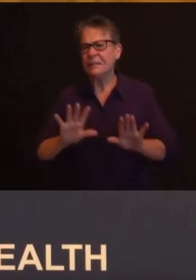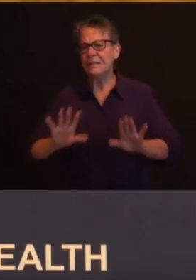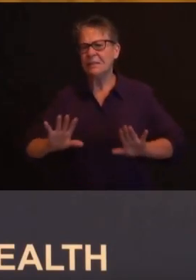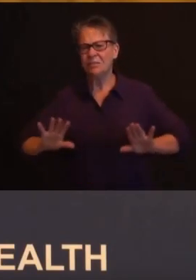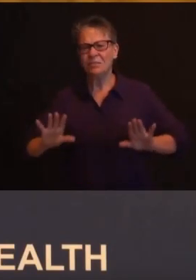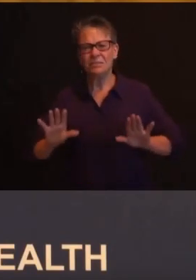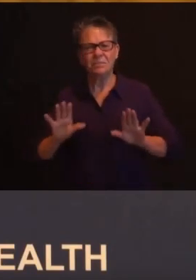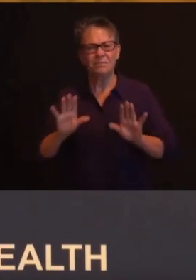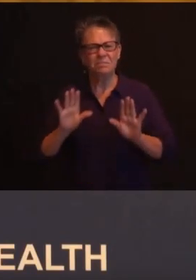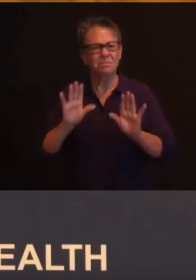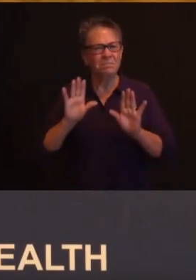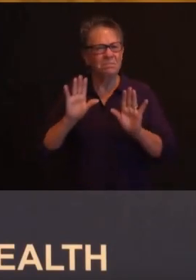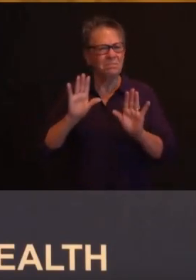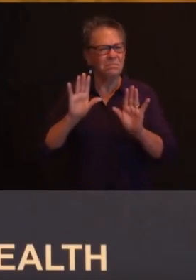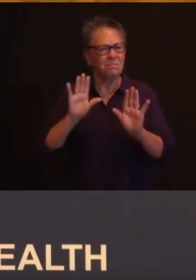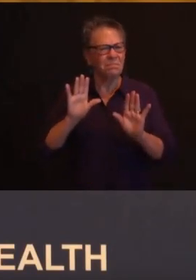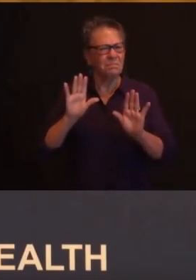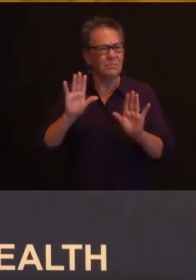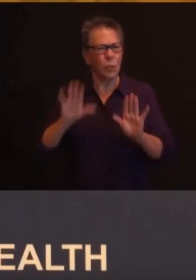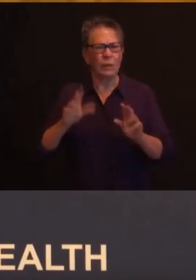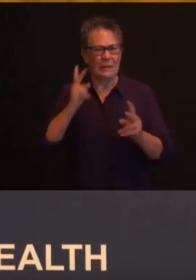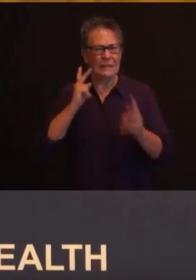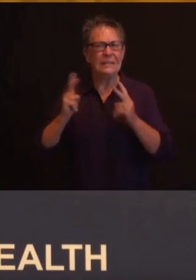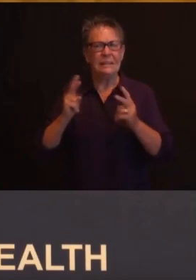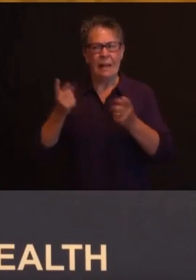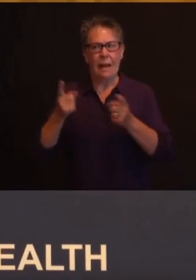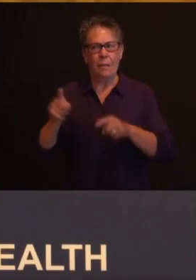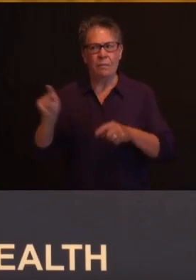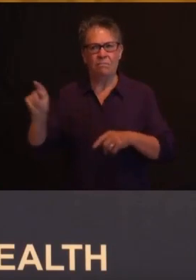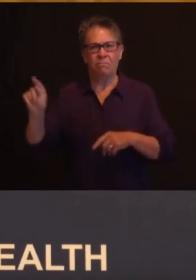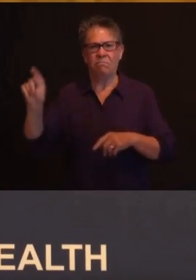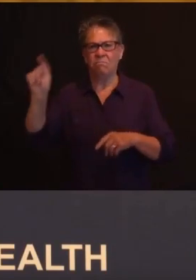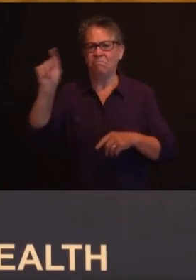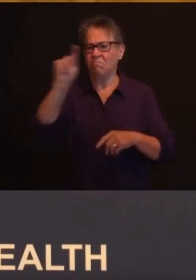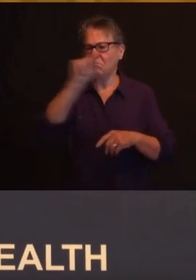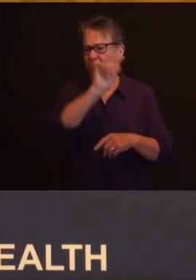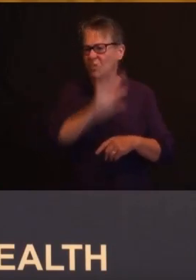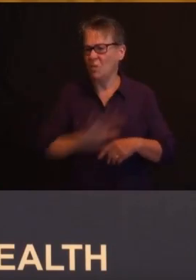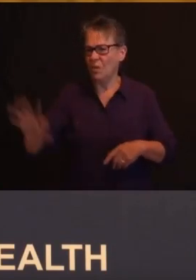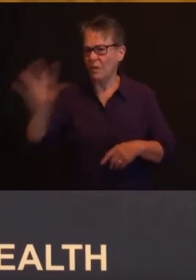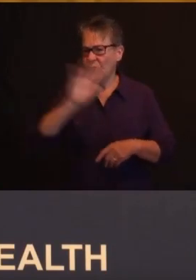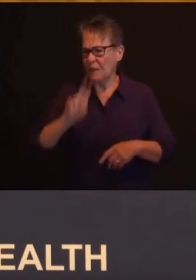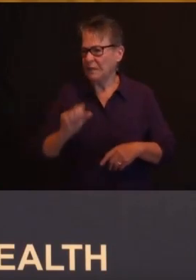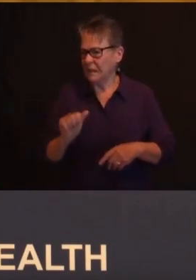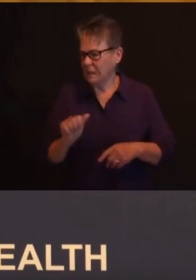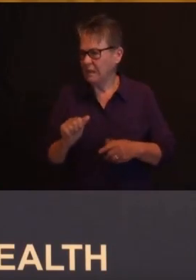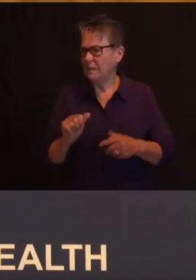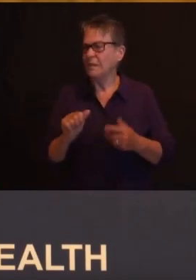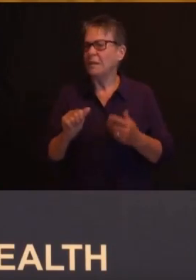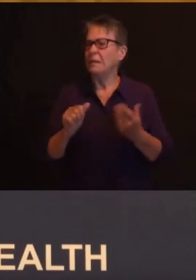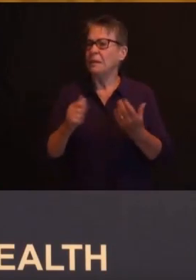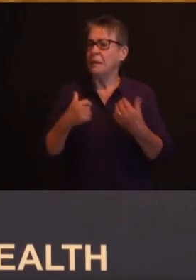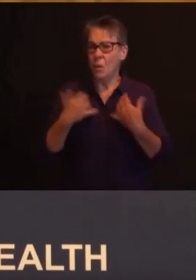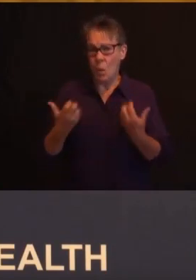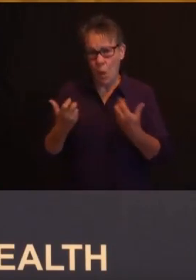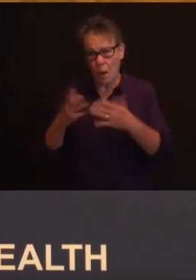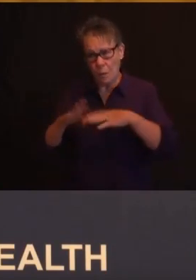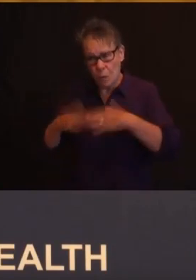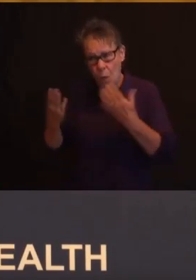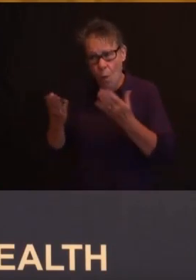why, on the one hand, the steps we take that are incremental in reopening, it's really important that we take